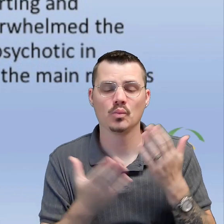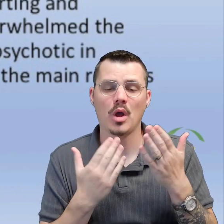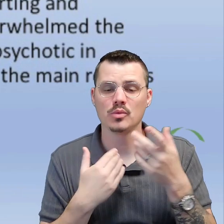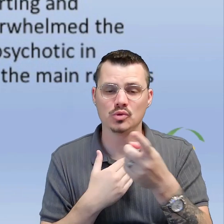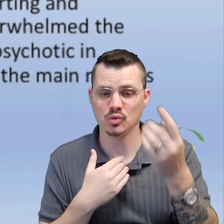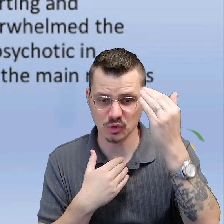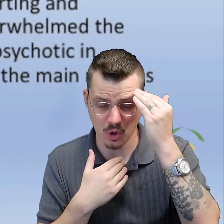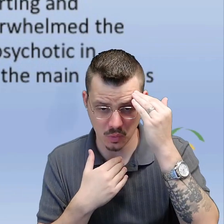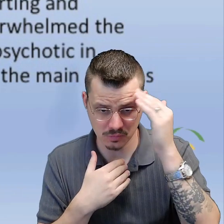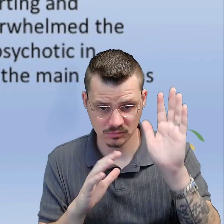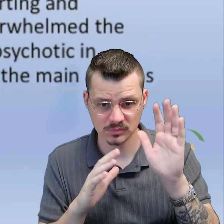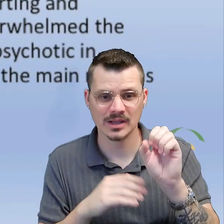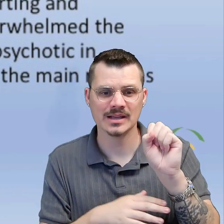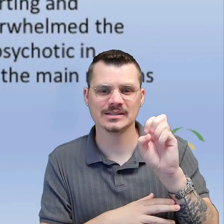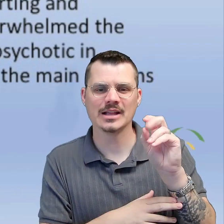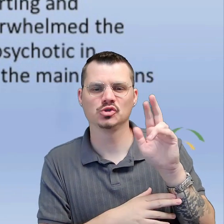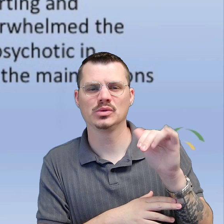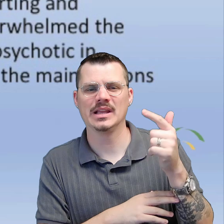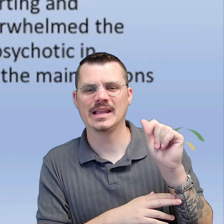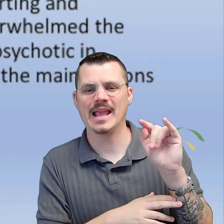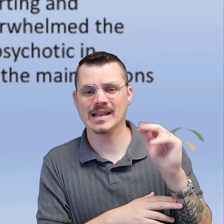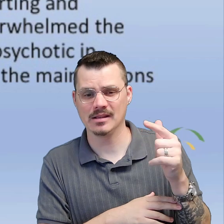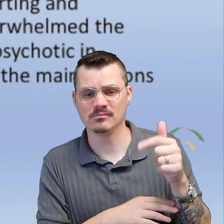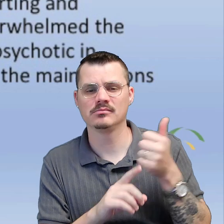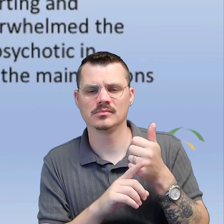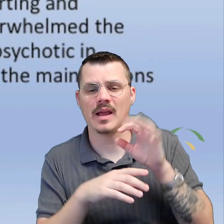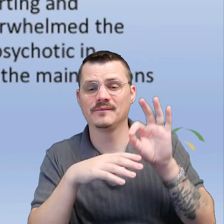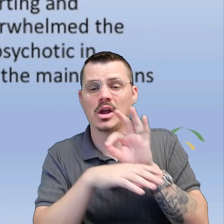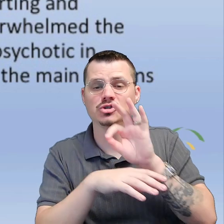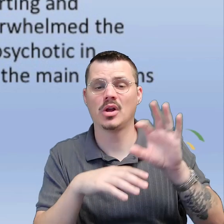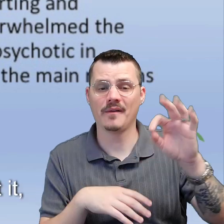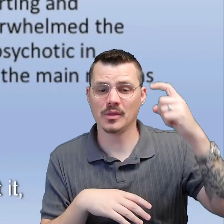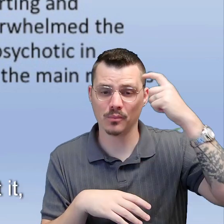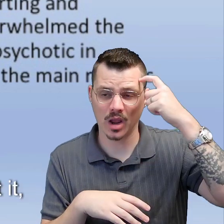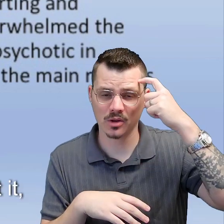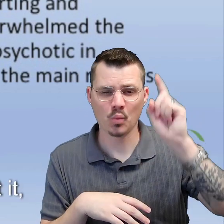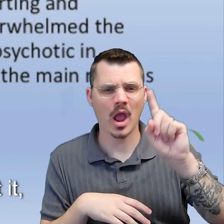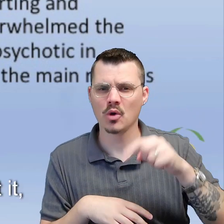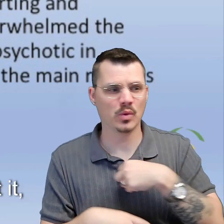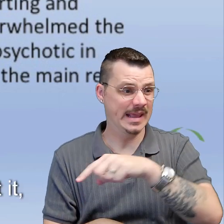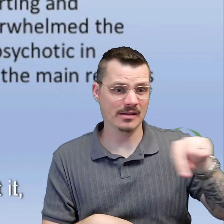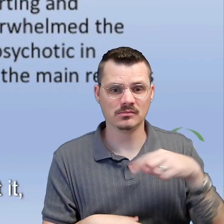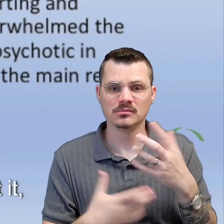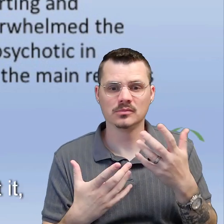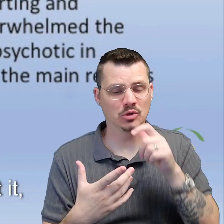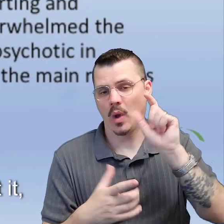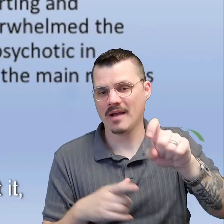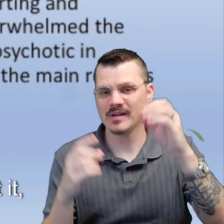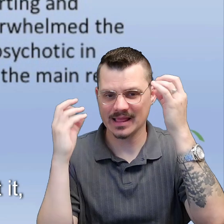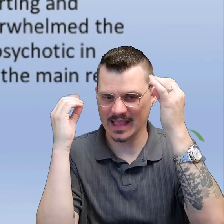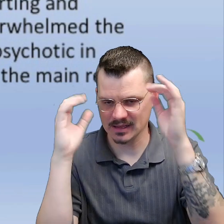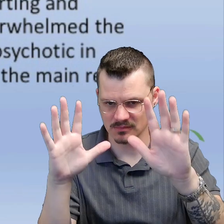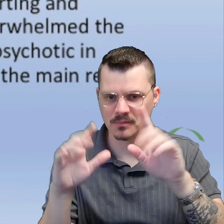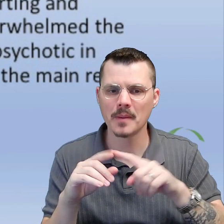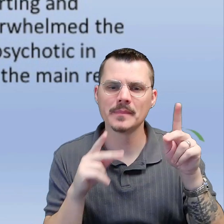probably know is that sensory gating is a function of the brain where, without having to think about